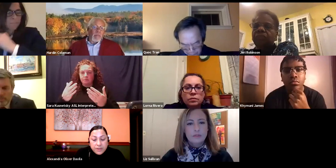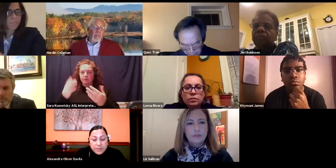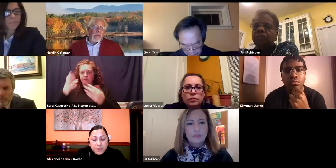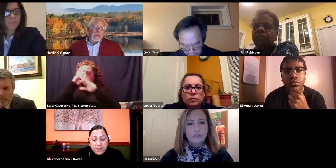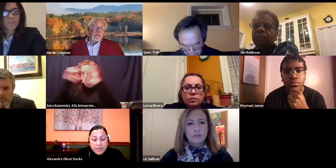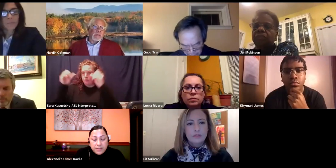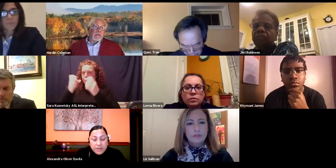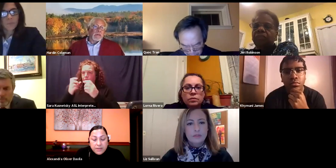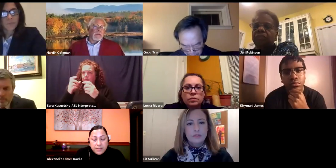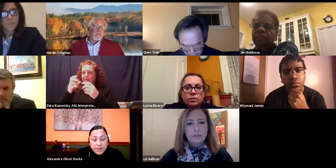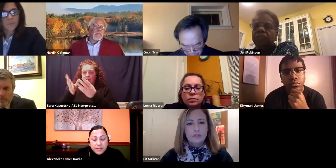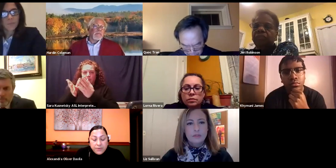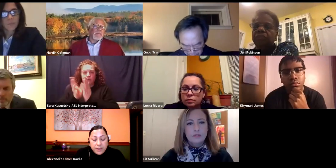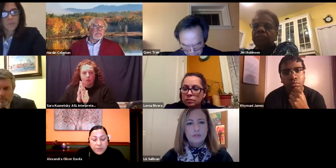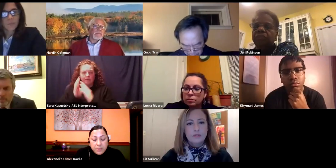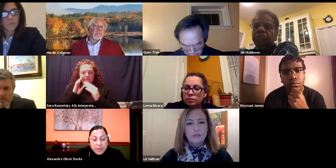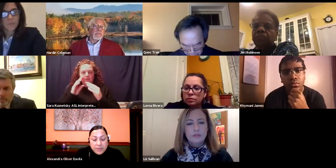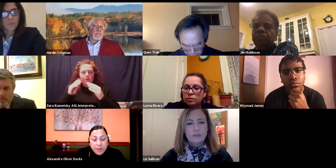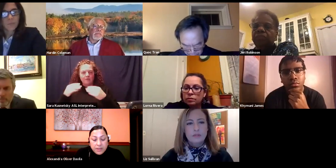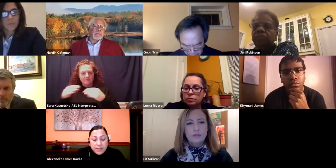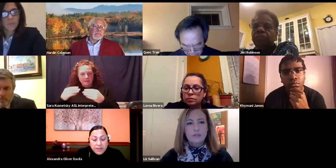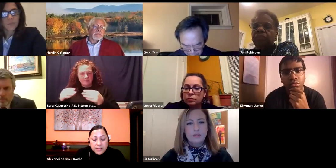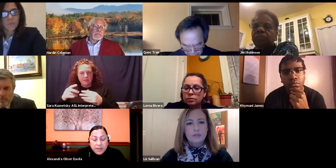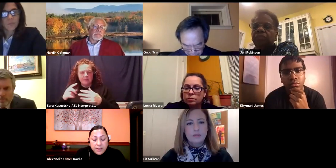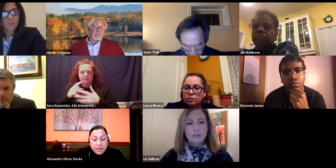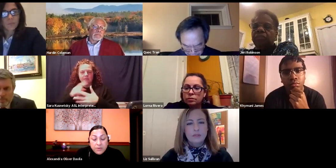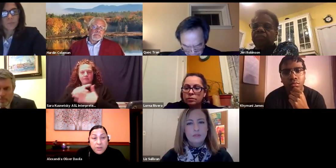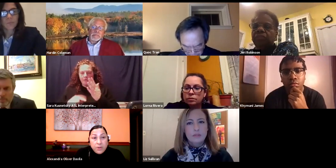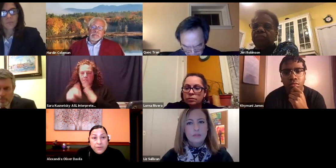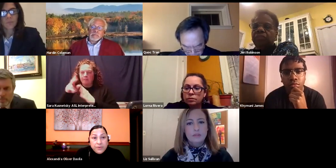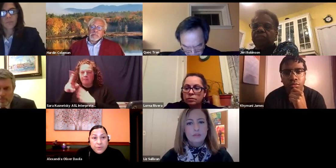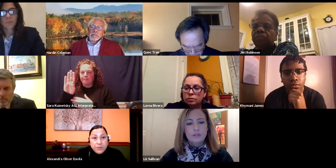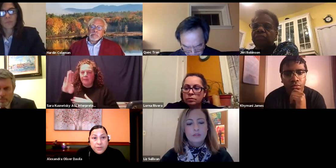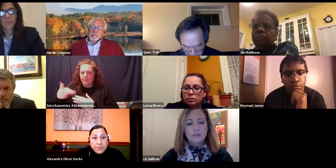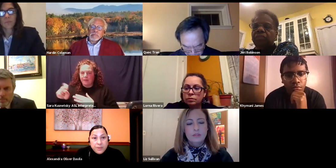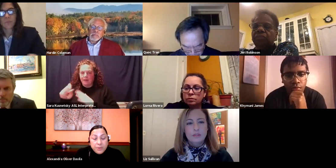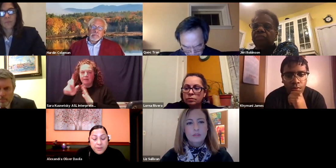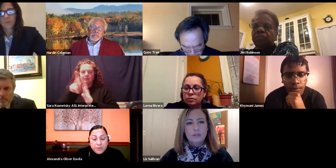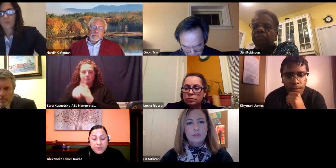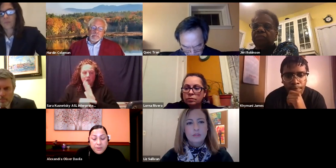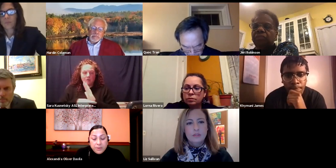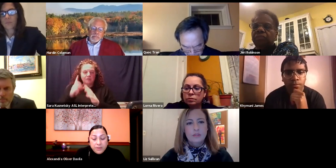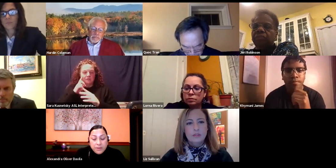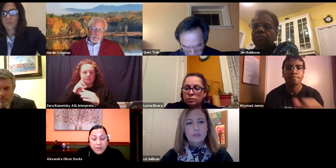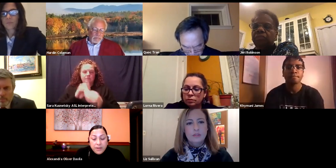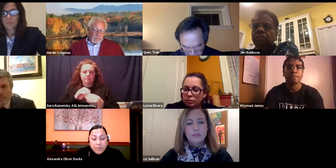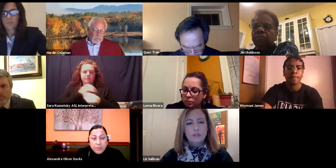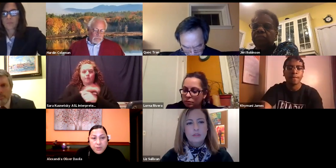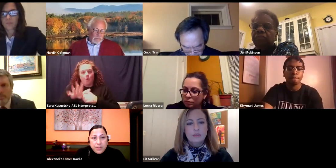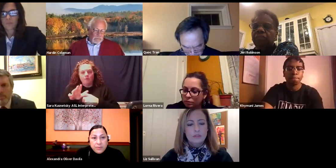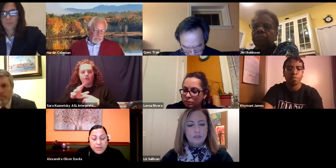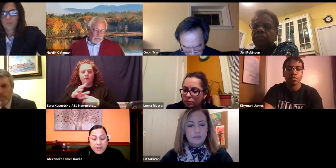superintendent's request for flexibilities on the following BPS policies due to COVID for school year